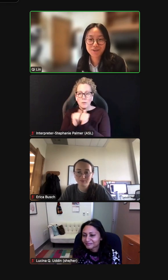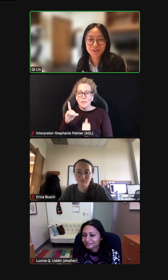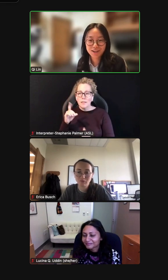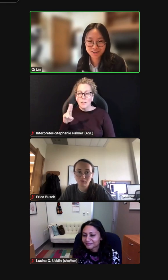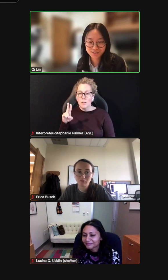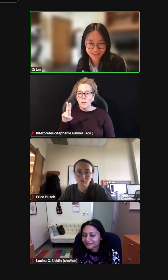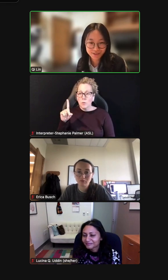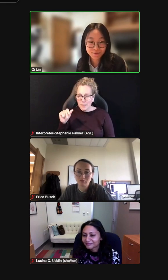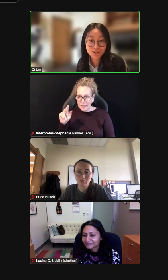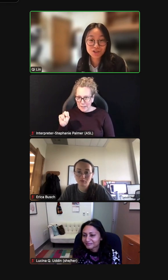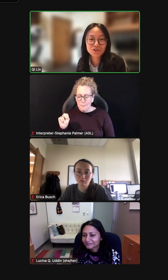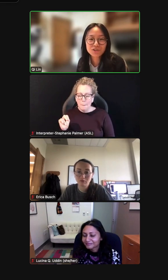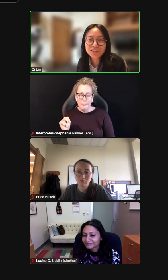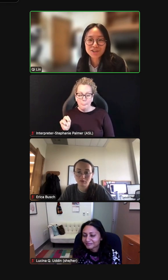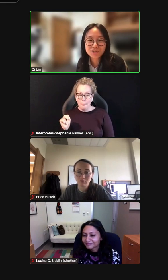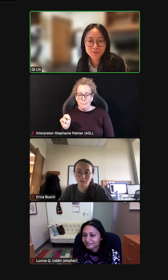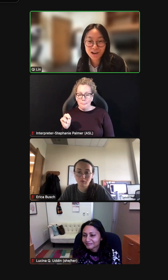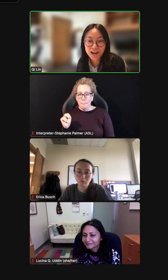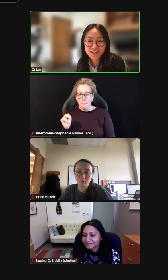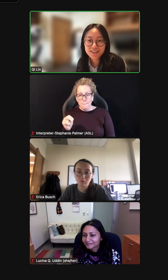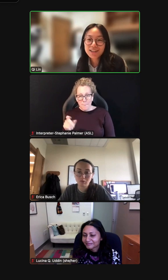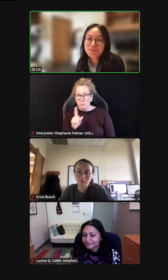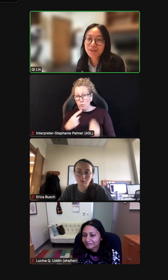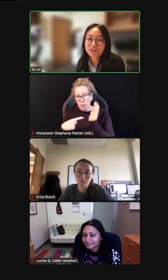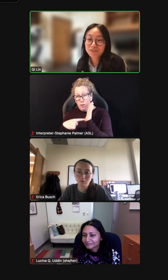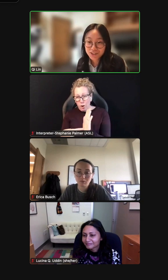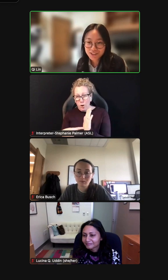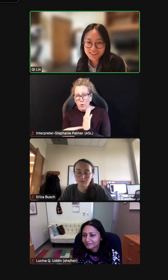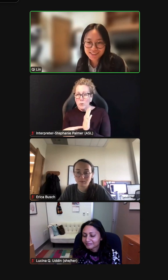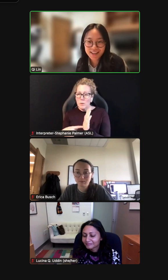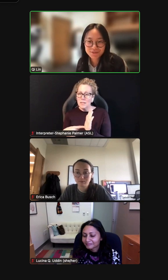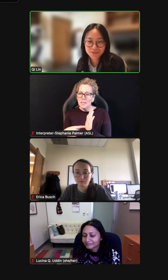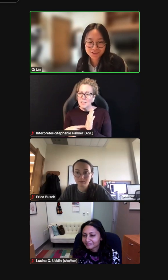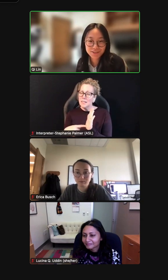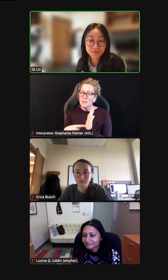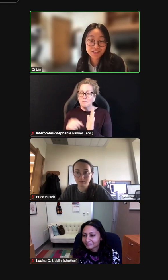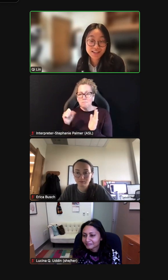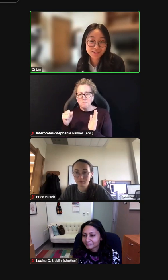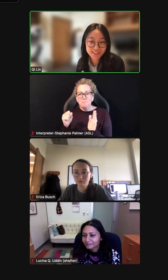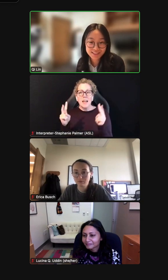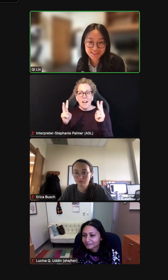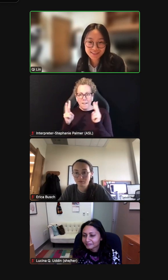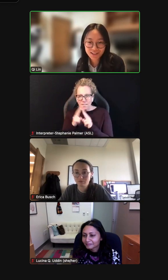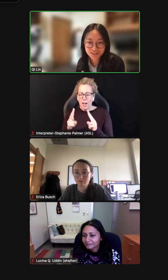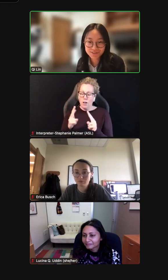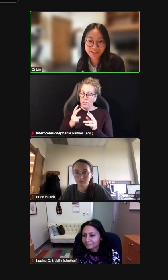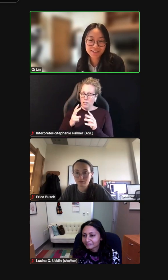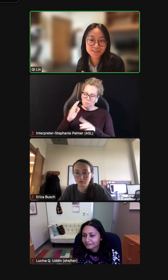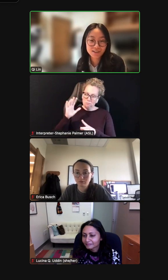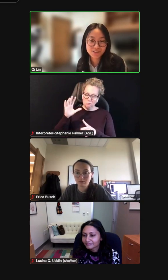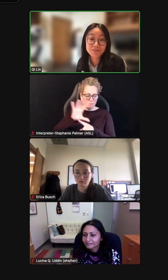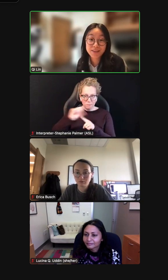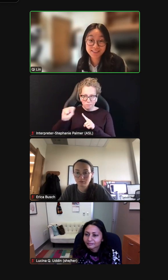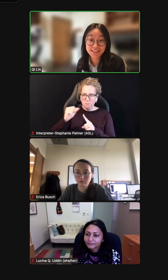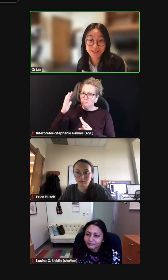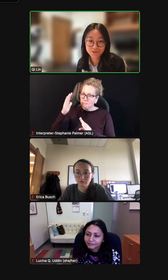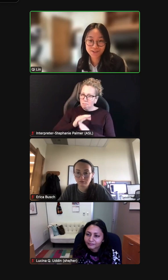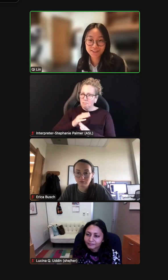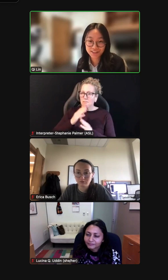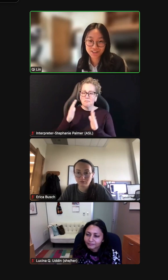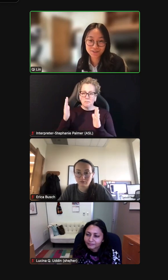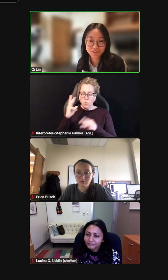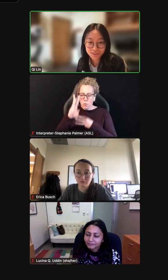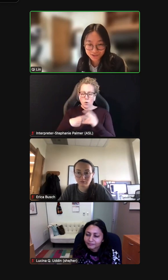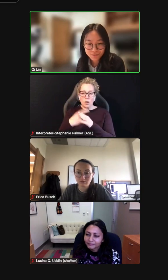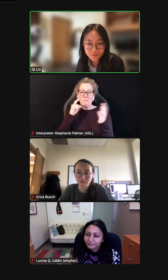when working with Dr. Uddin, which truly shows beyond being a rigorous and world-renowned scientist. Dr. Uddin is also an amazing mentor